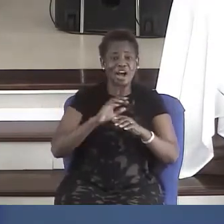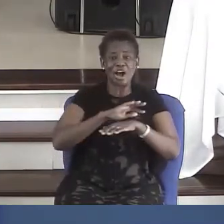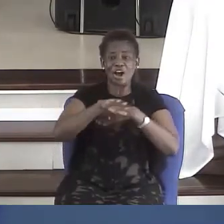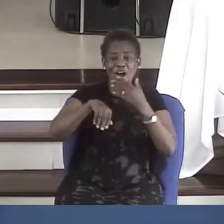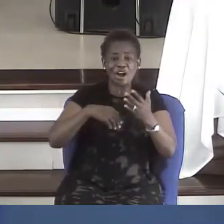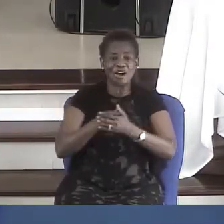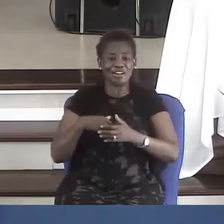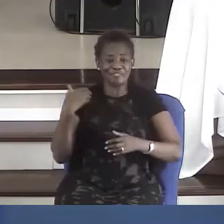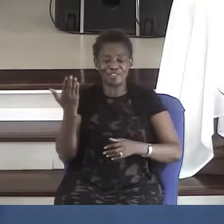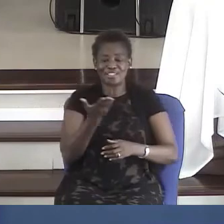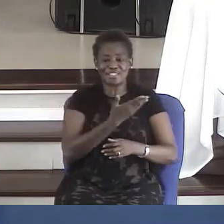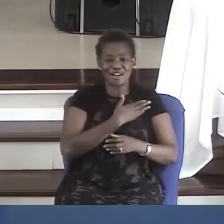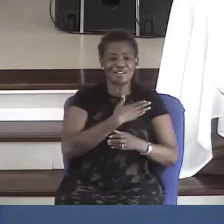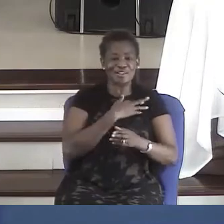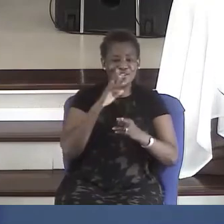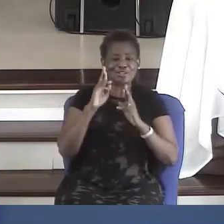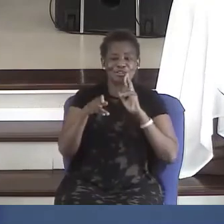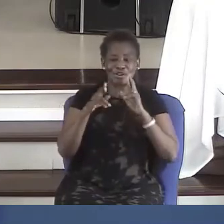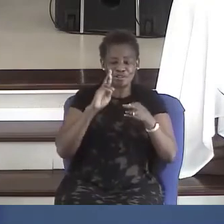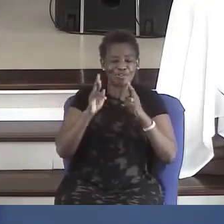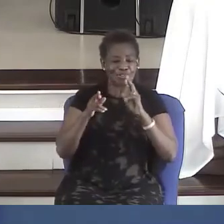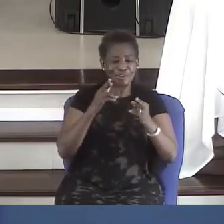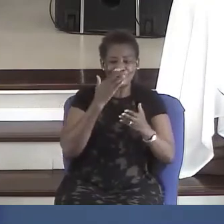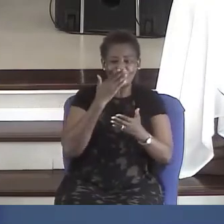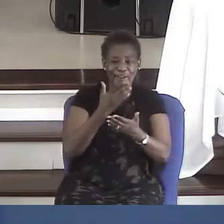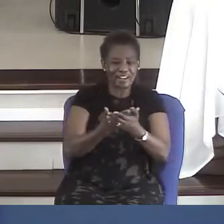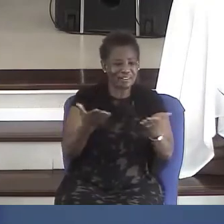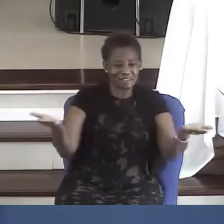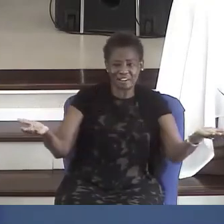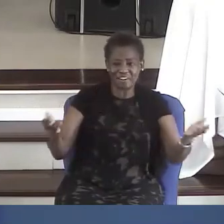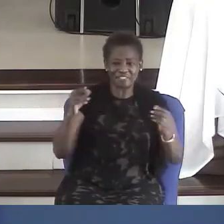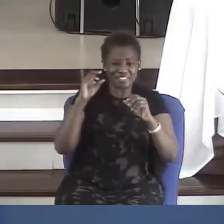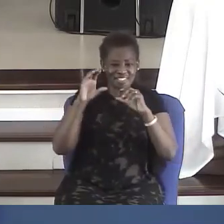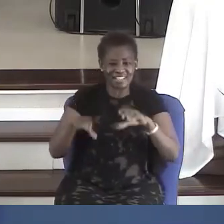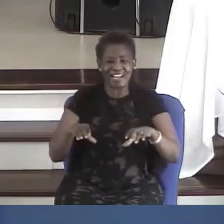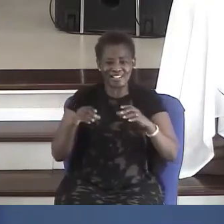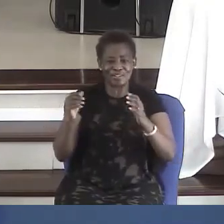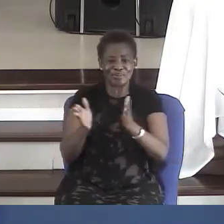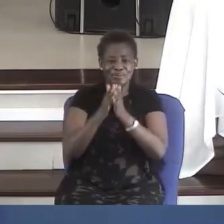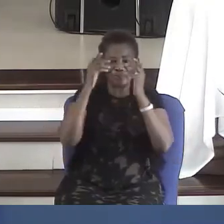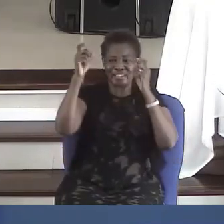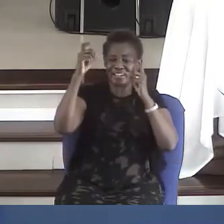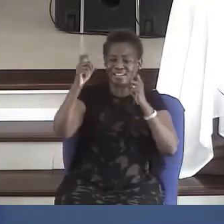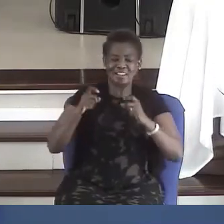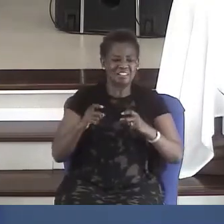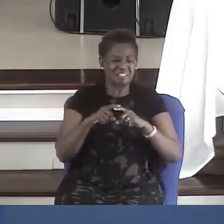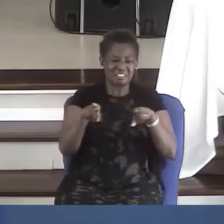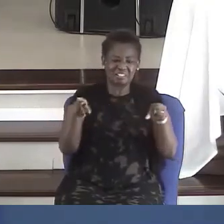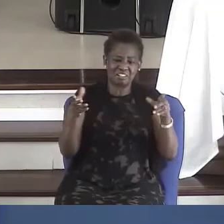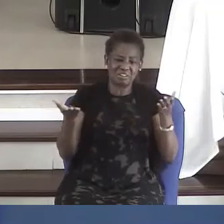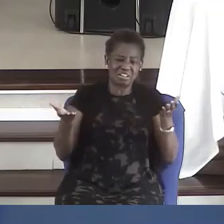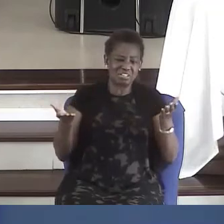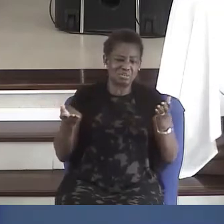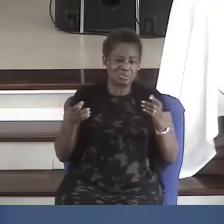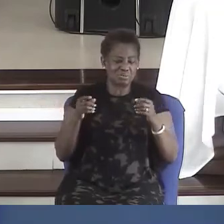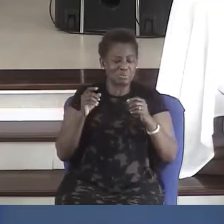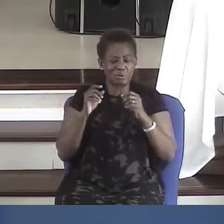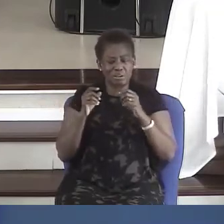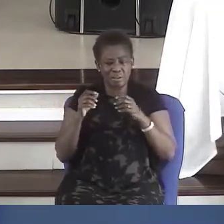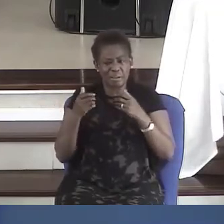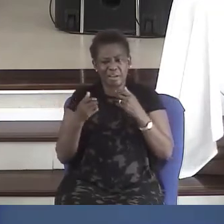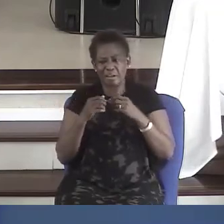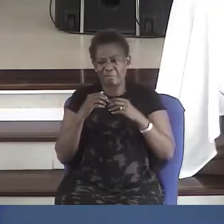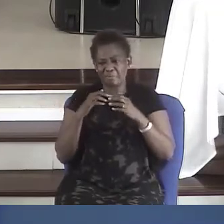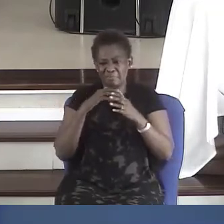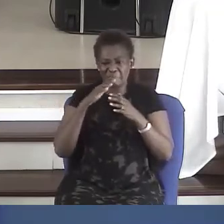We're gonna do wrong, yes, because the human thing is still in us. We're gonna mess up. But if we stand forth and run the